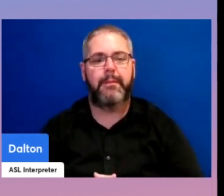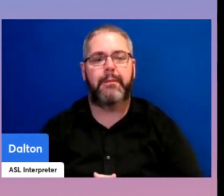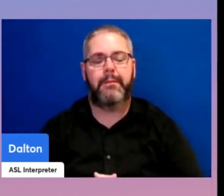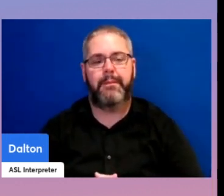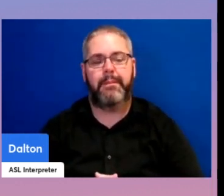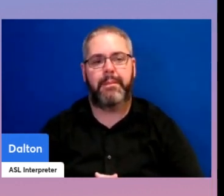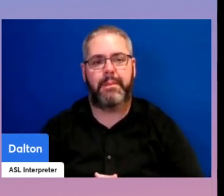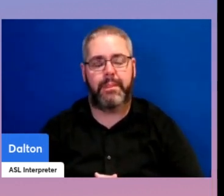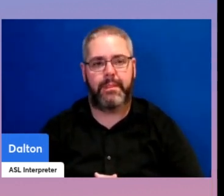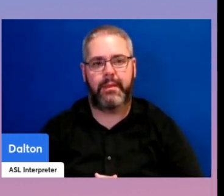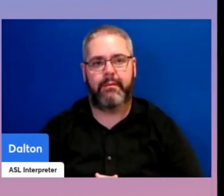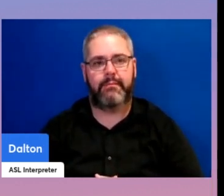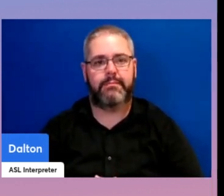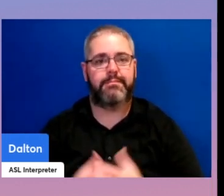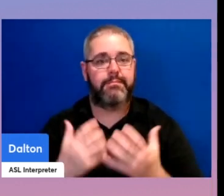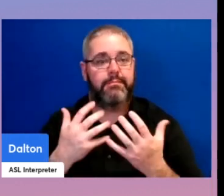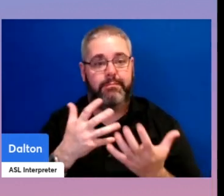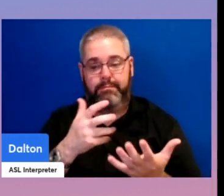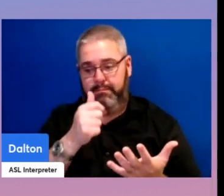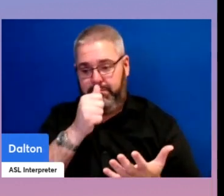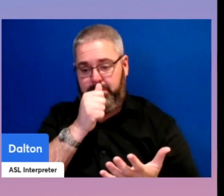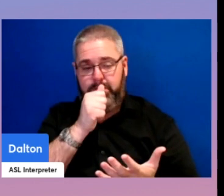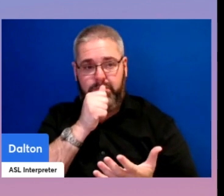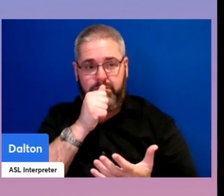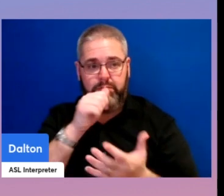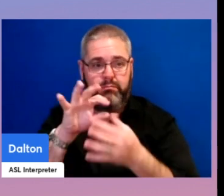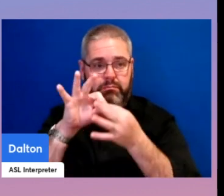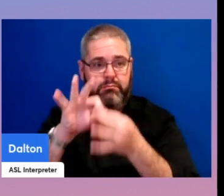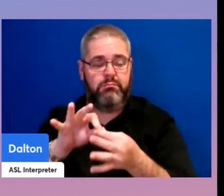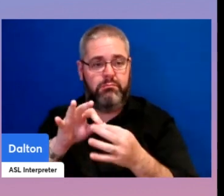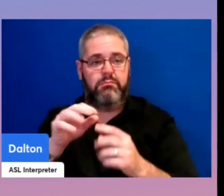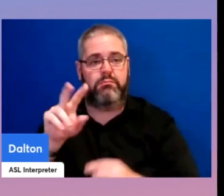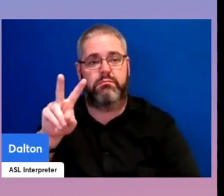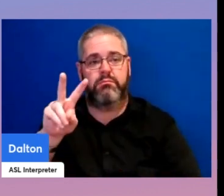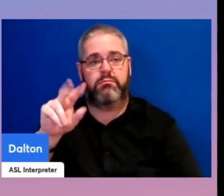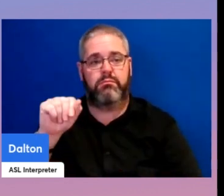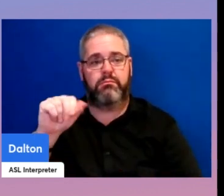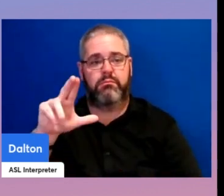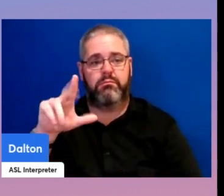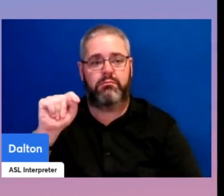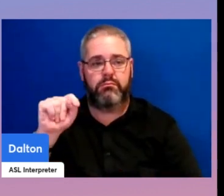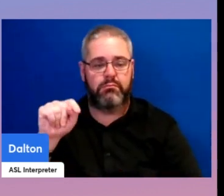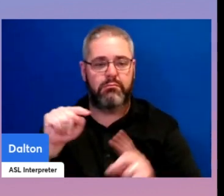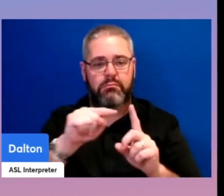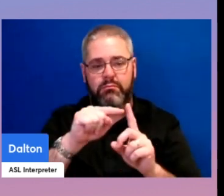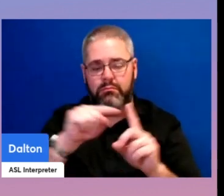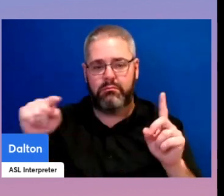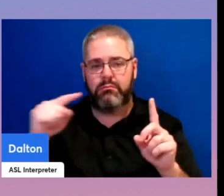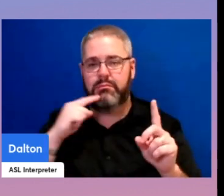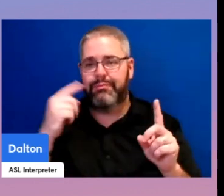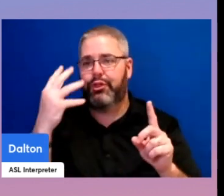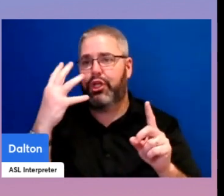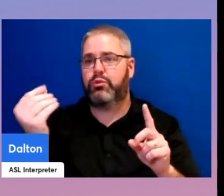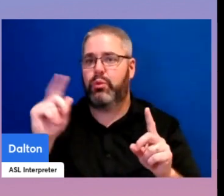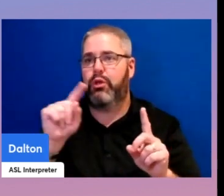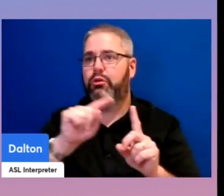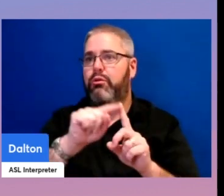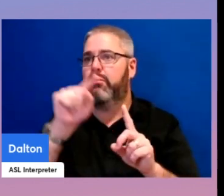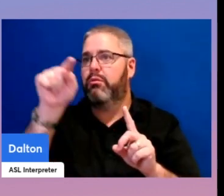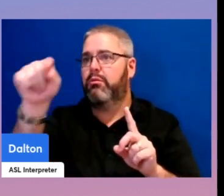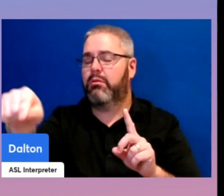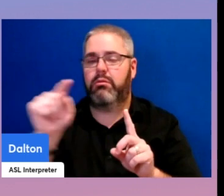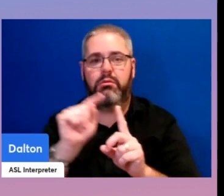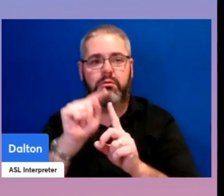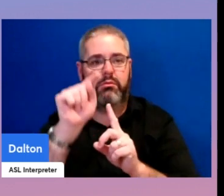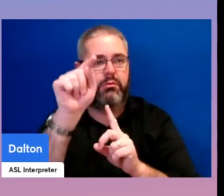Now, as a secret that is associated from Vault KV2 secret engine into external destination, it is